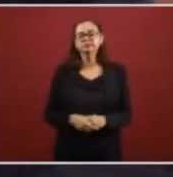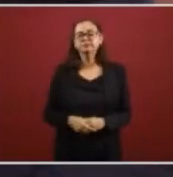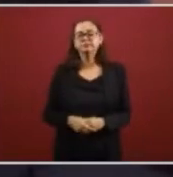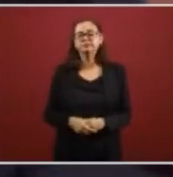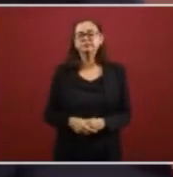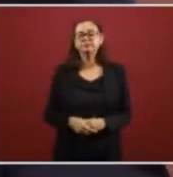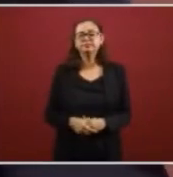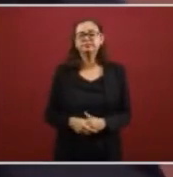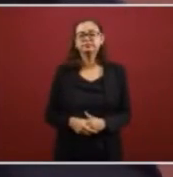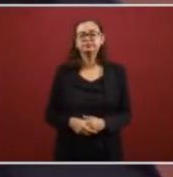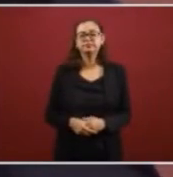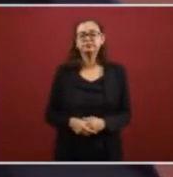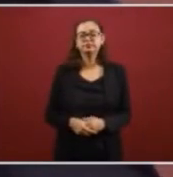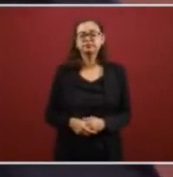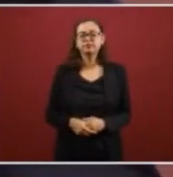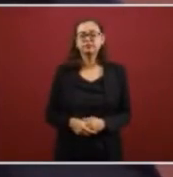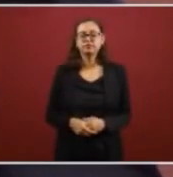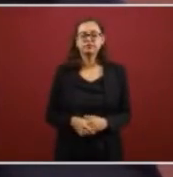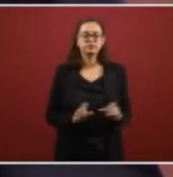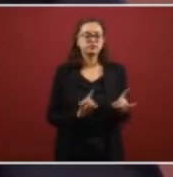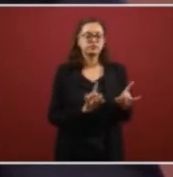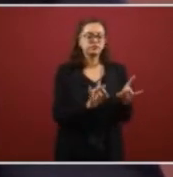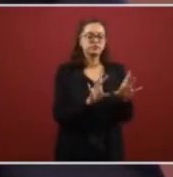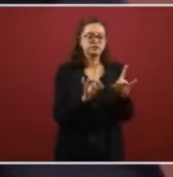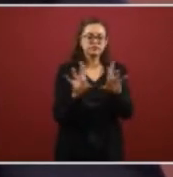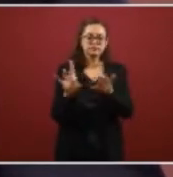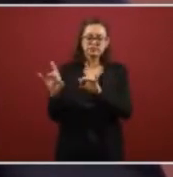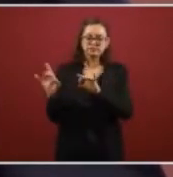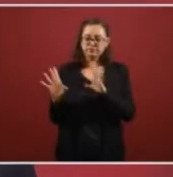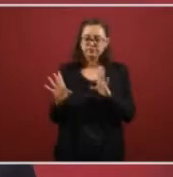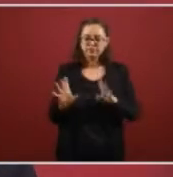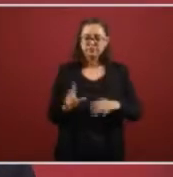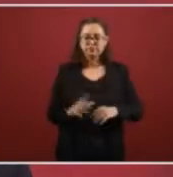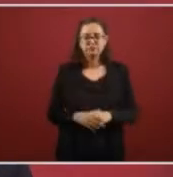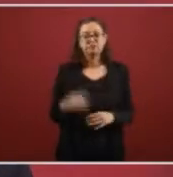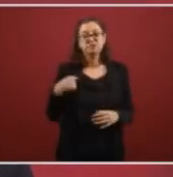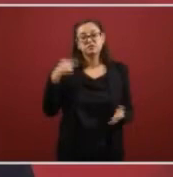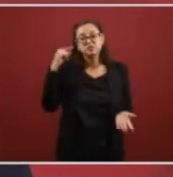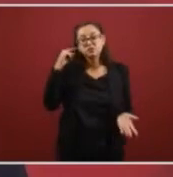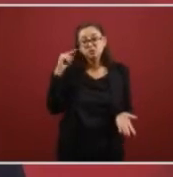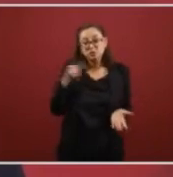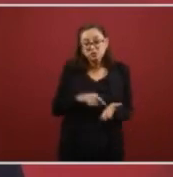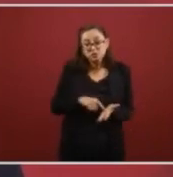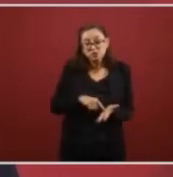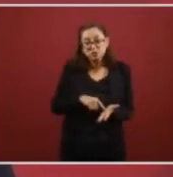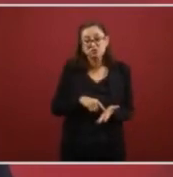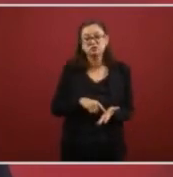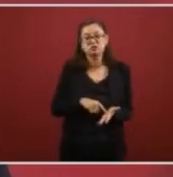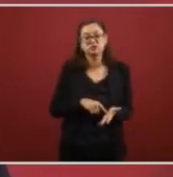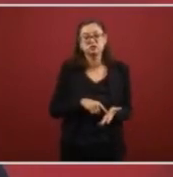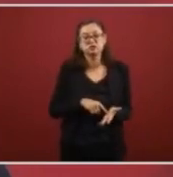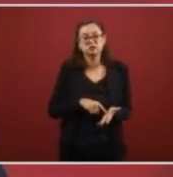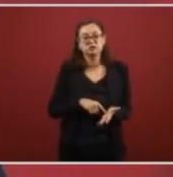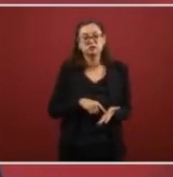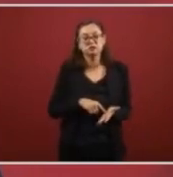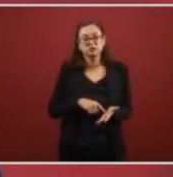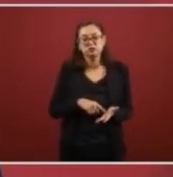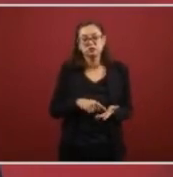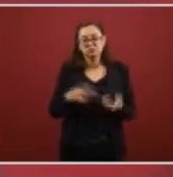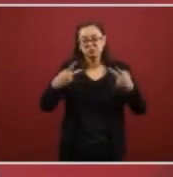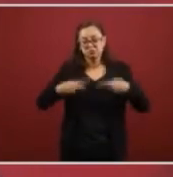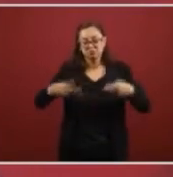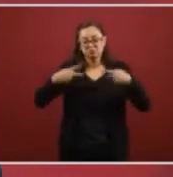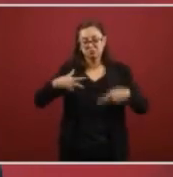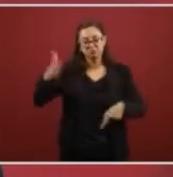from this way of a proceeding. Because